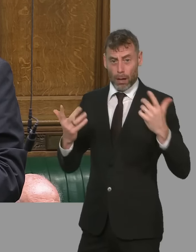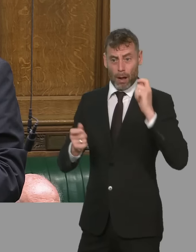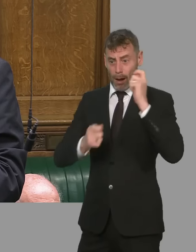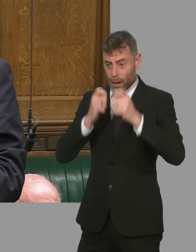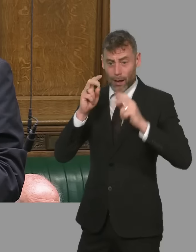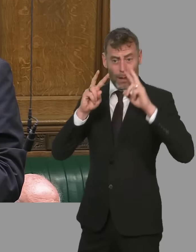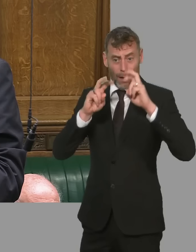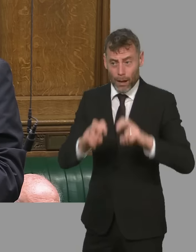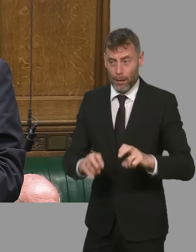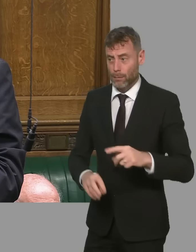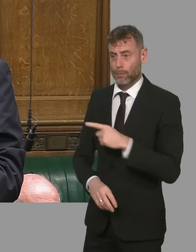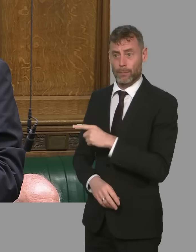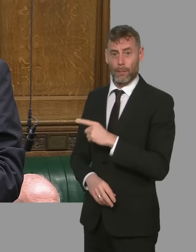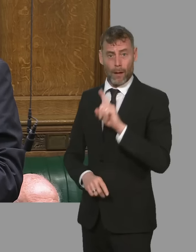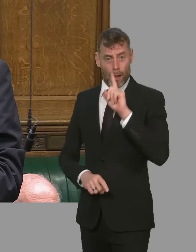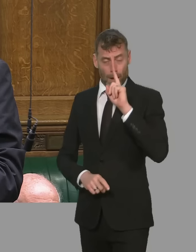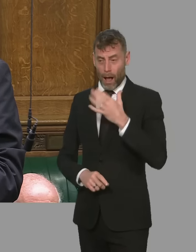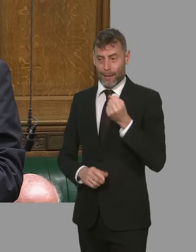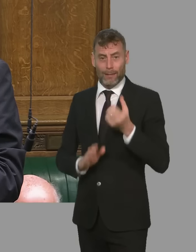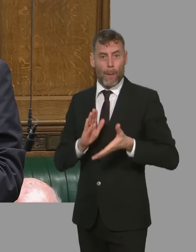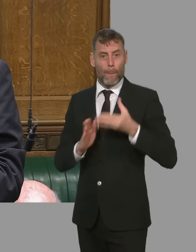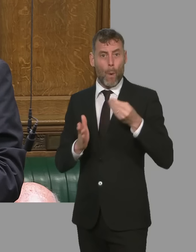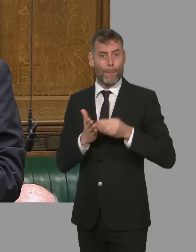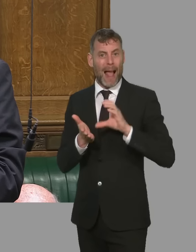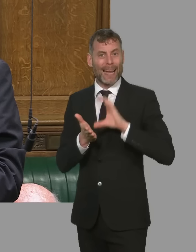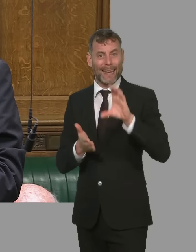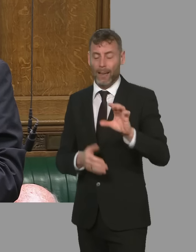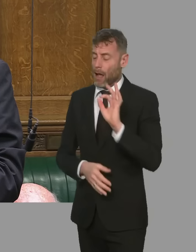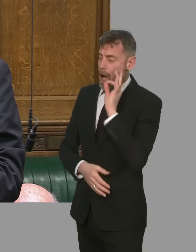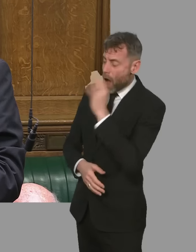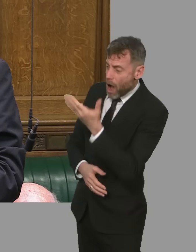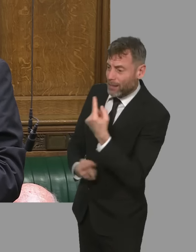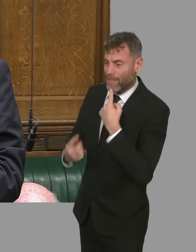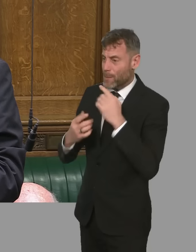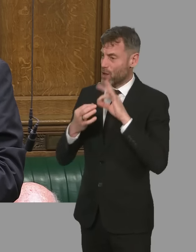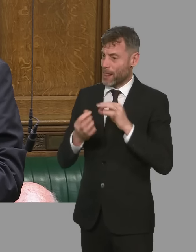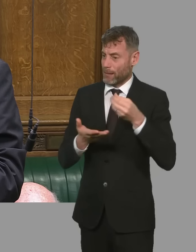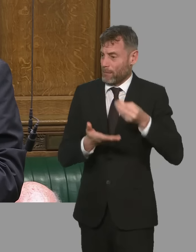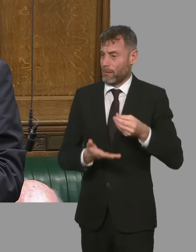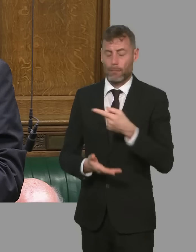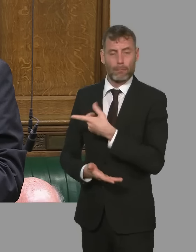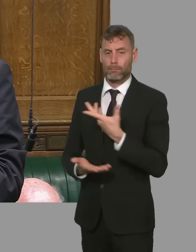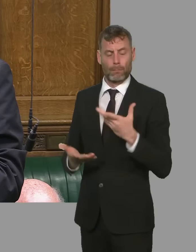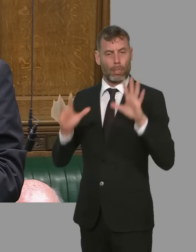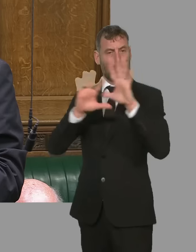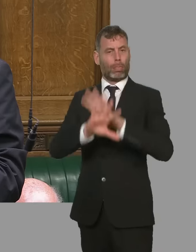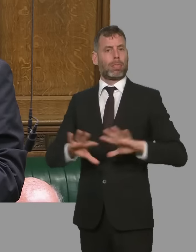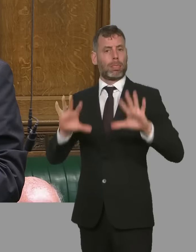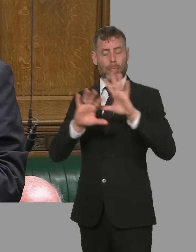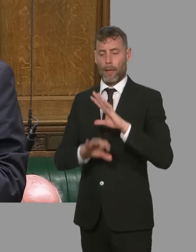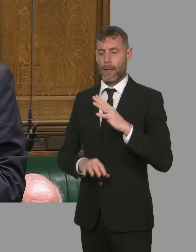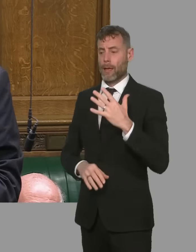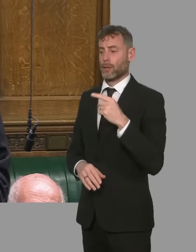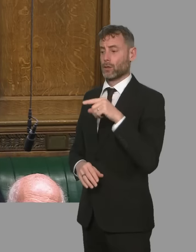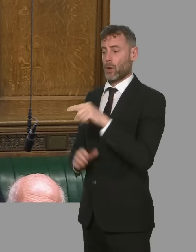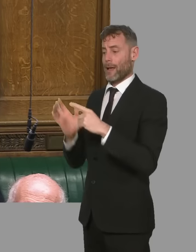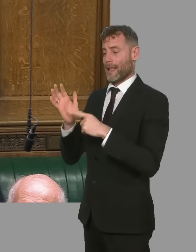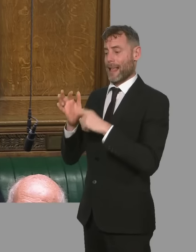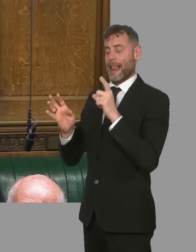couldn't provide it. Does he recognise there's a legacy funding deficit within the PSNI, and will he too similarly seek money for